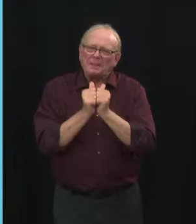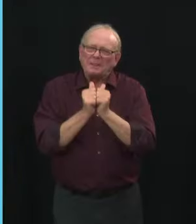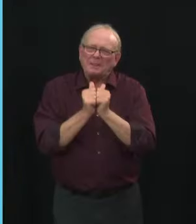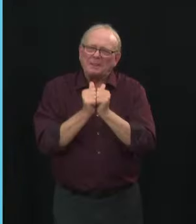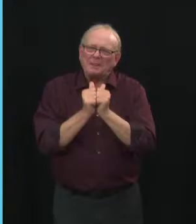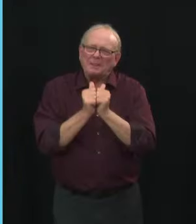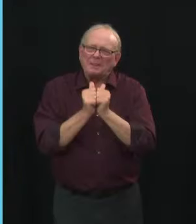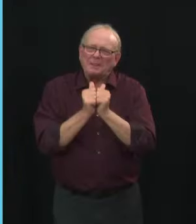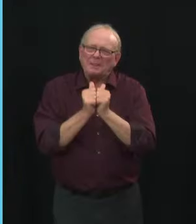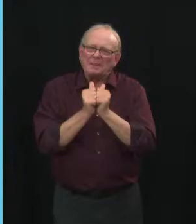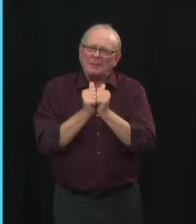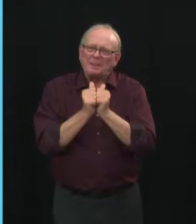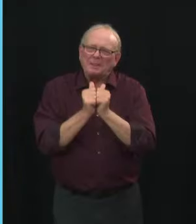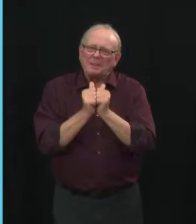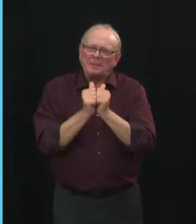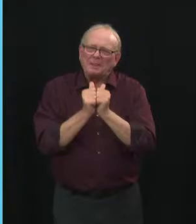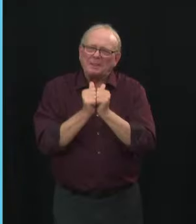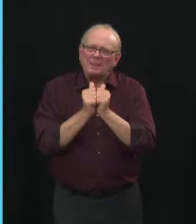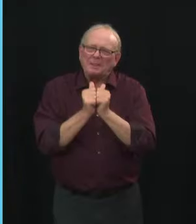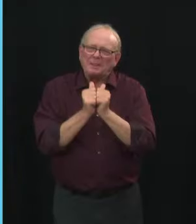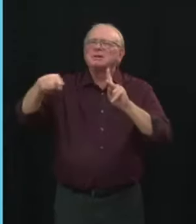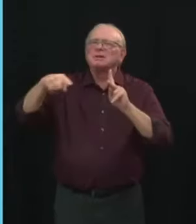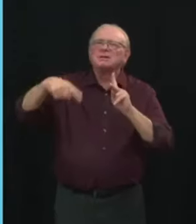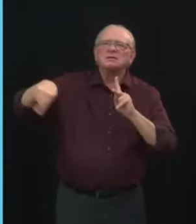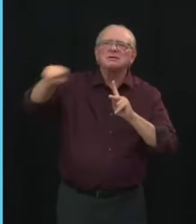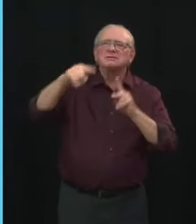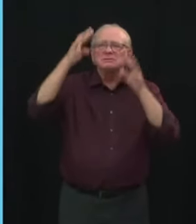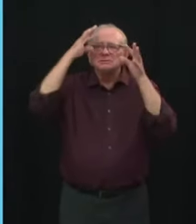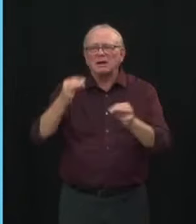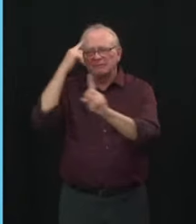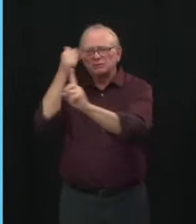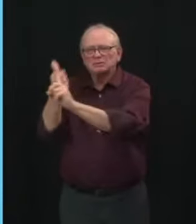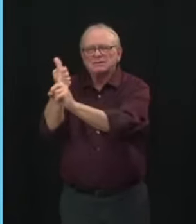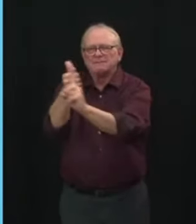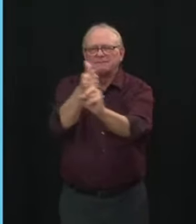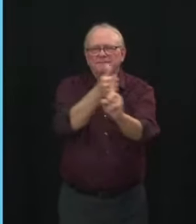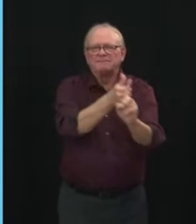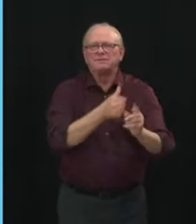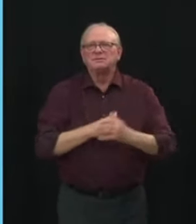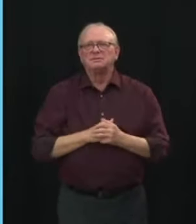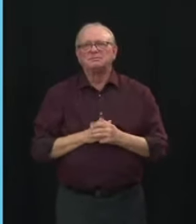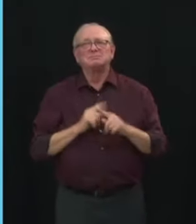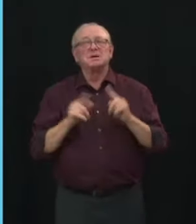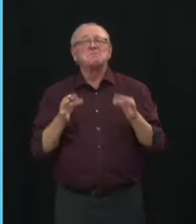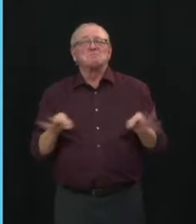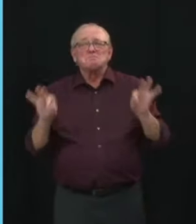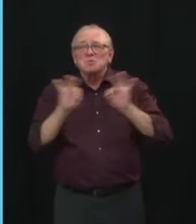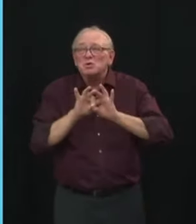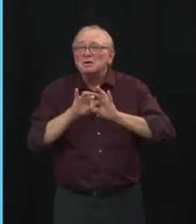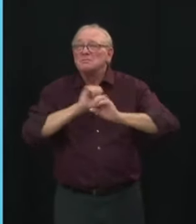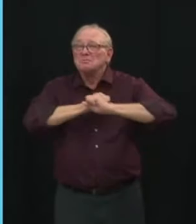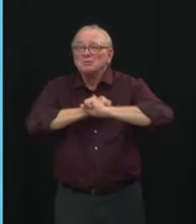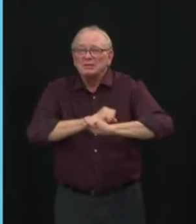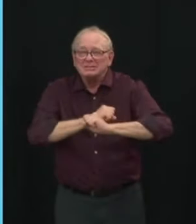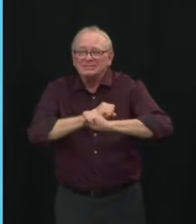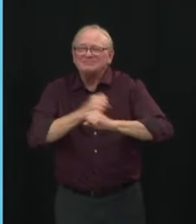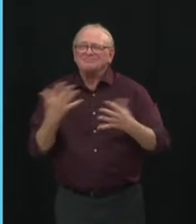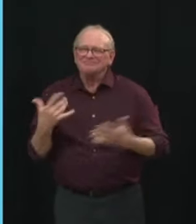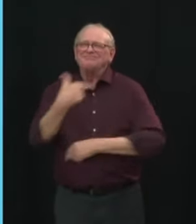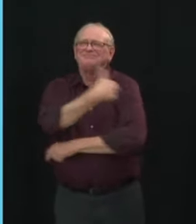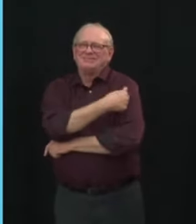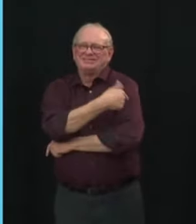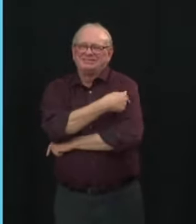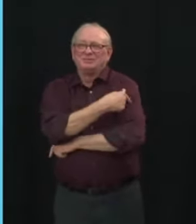appropriate precautions. There's no overstating the importance of vaccination. We've gotten where we are today because 90%